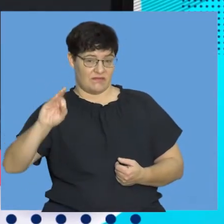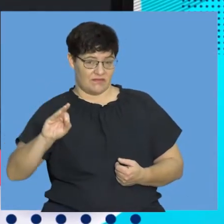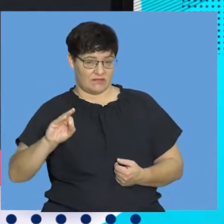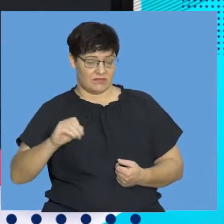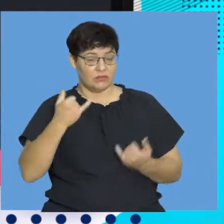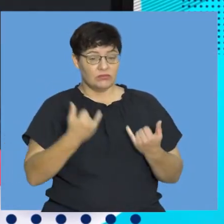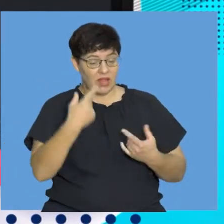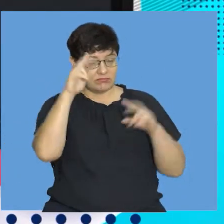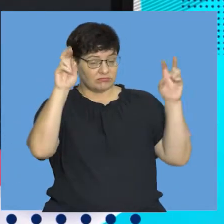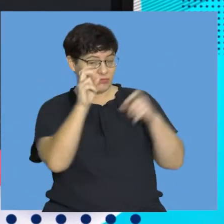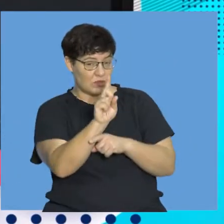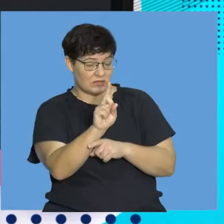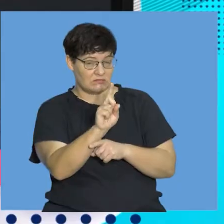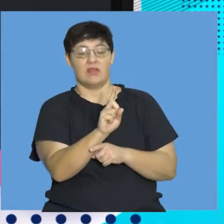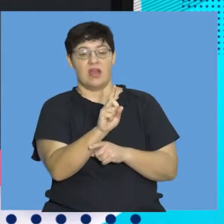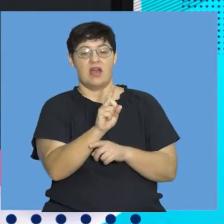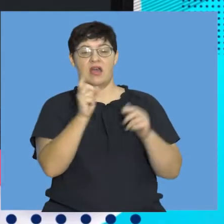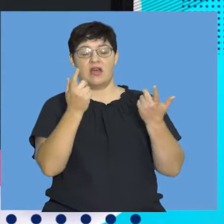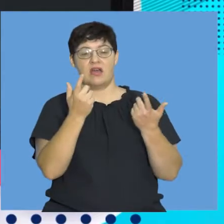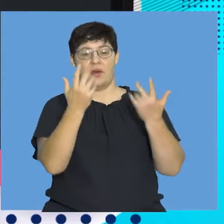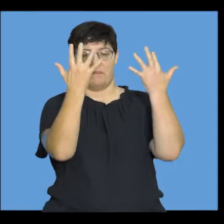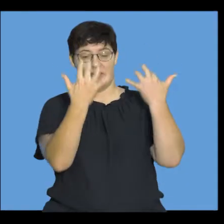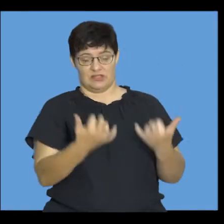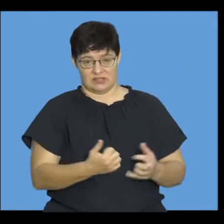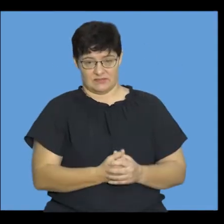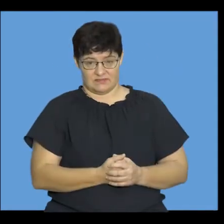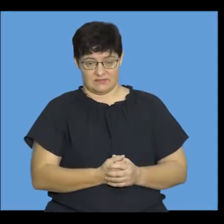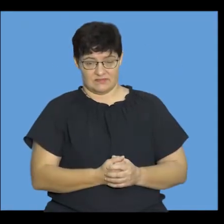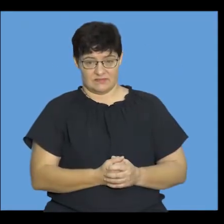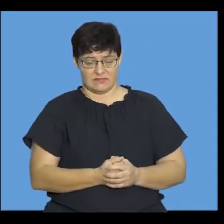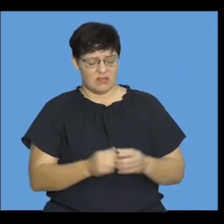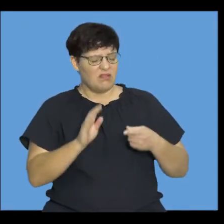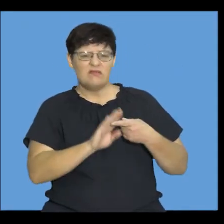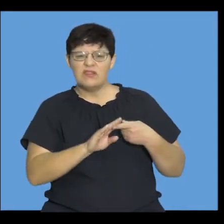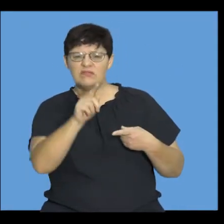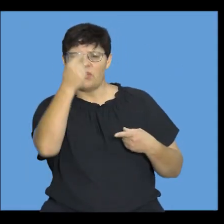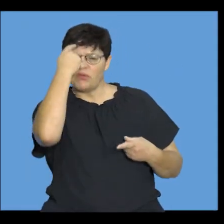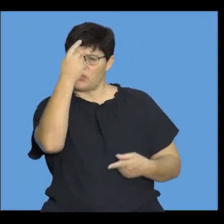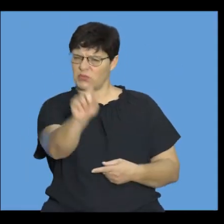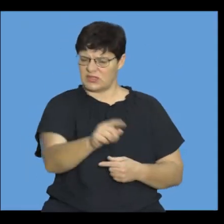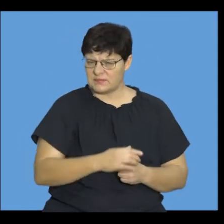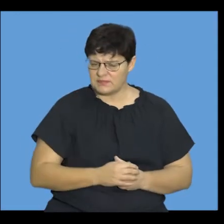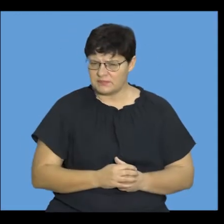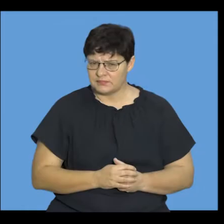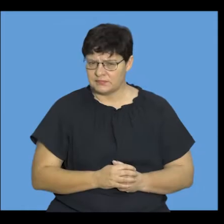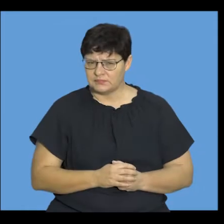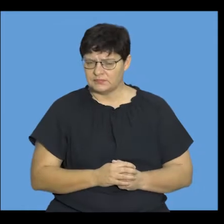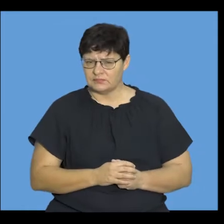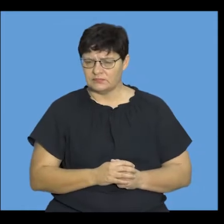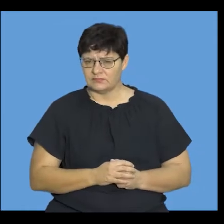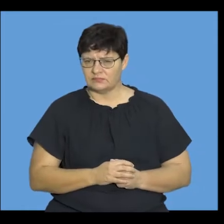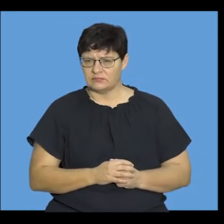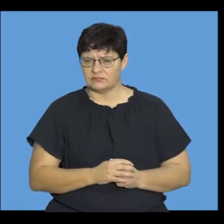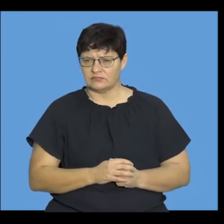Now, obviously, the first question that everybody would ask themselves, have you ever thought of this?